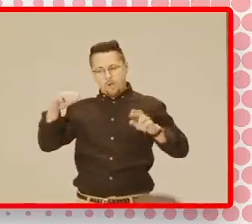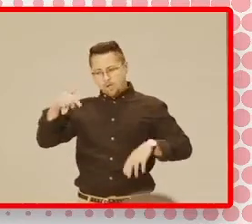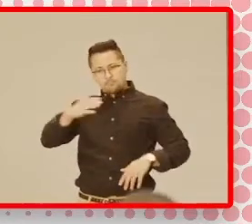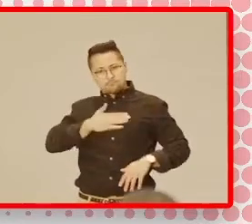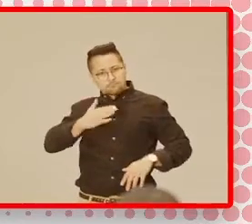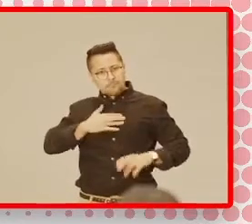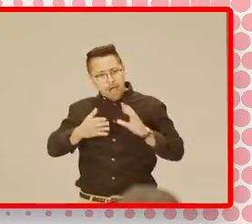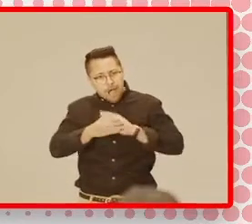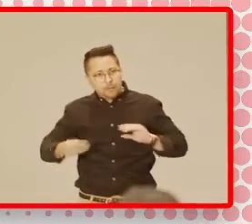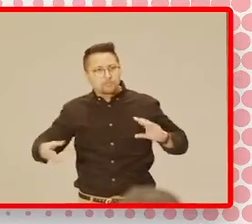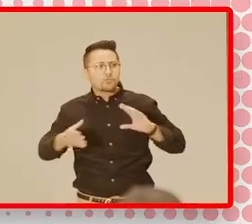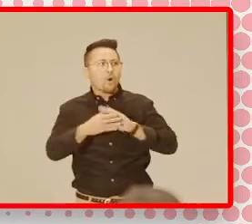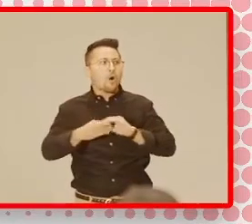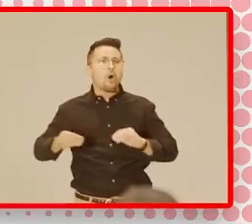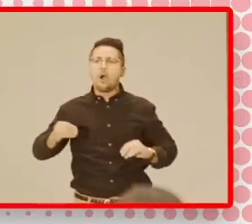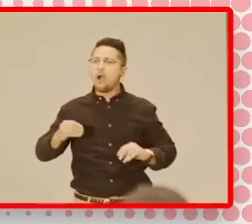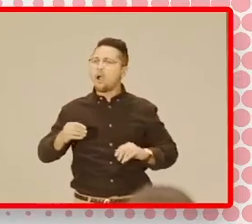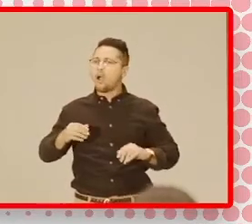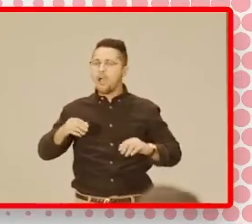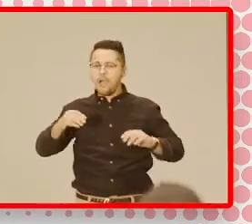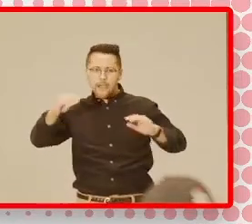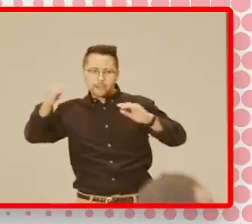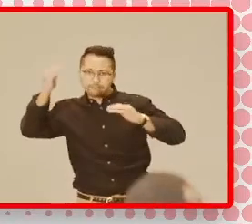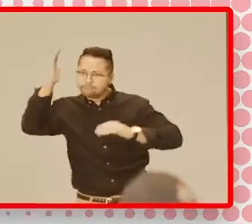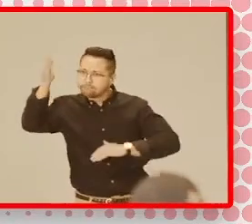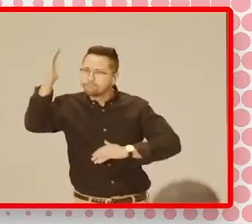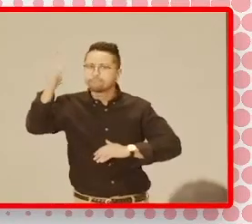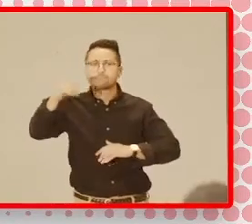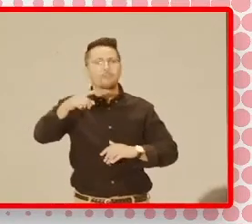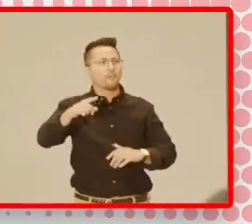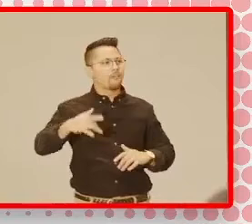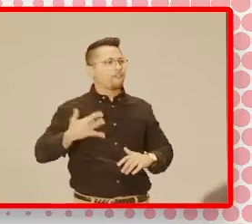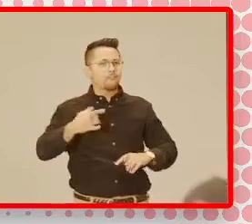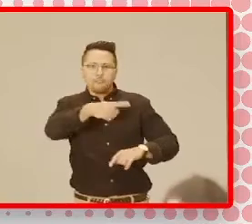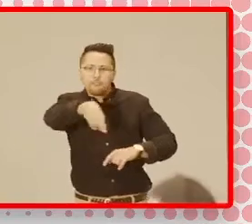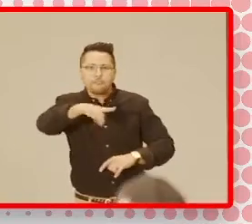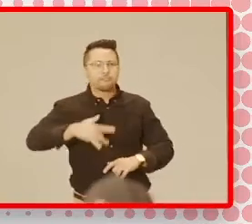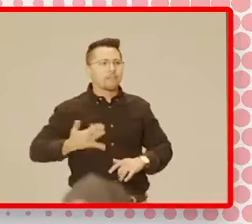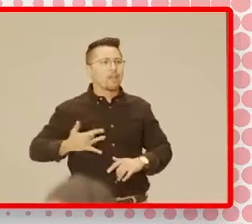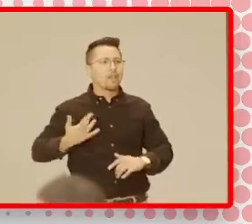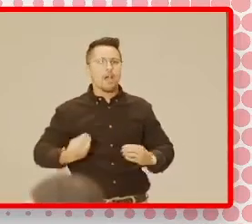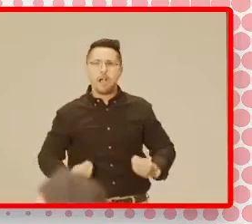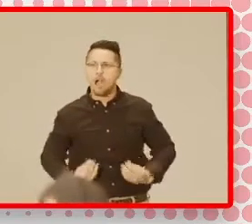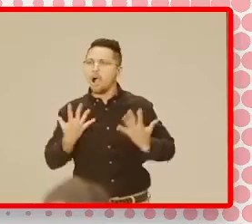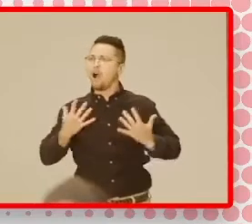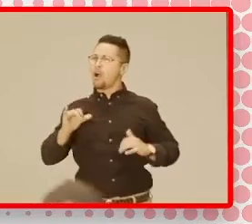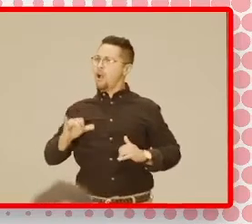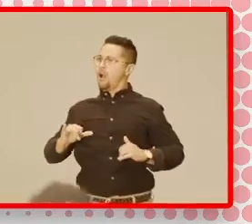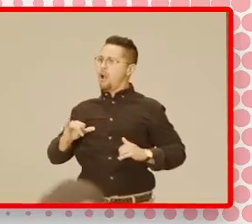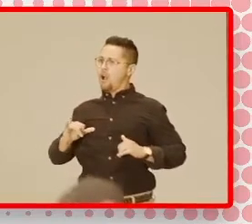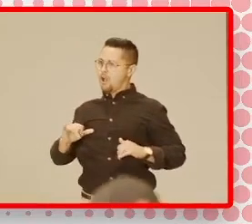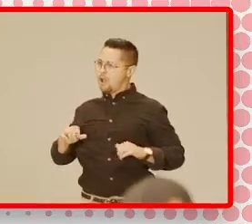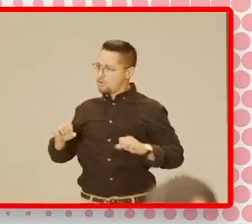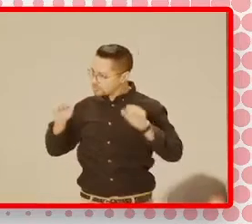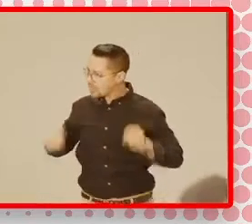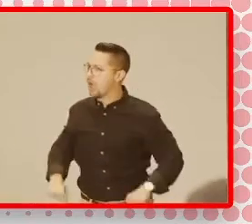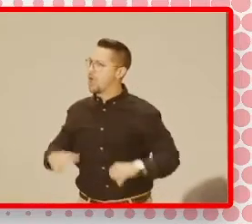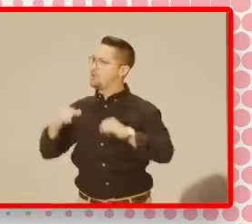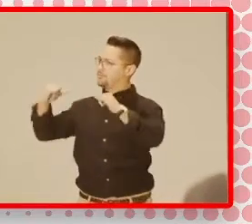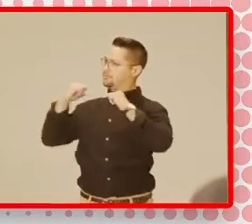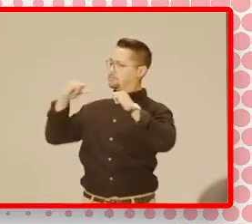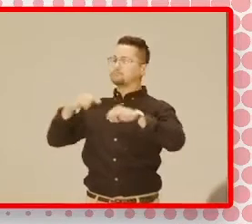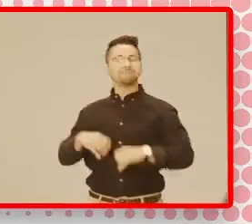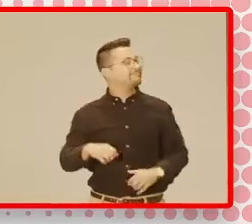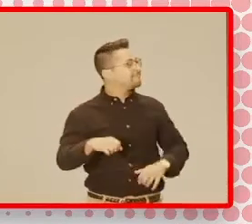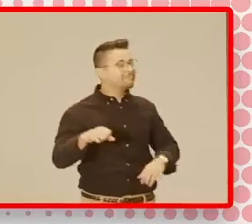you to help others achieve their full potential. And that's really our theme.